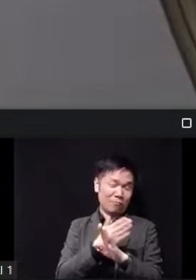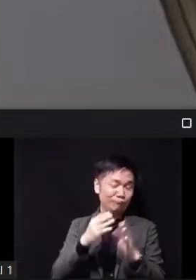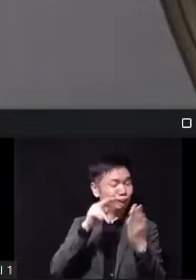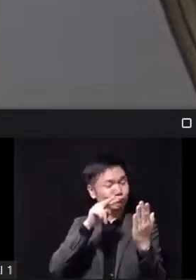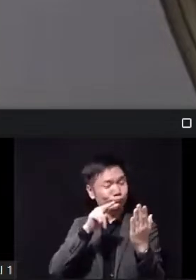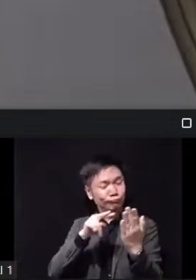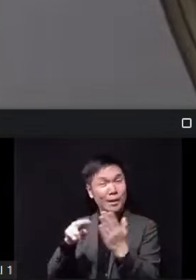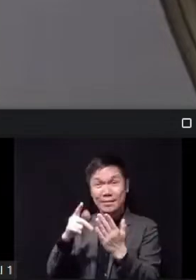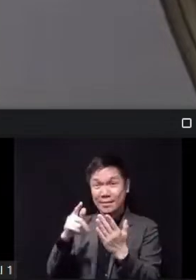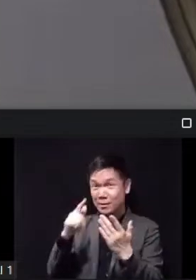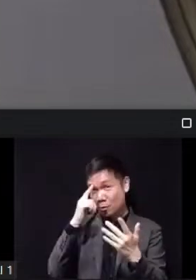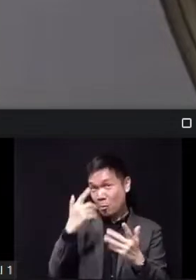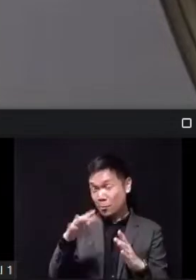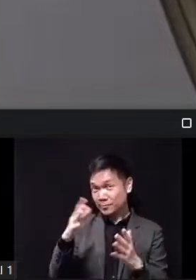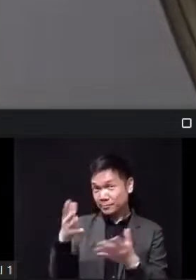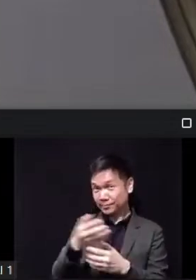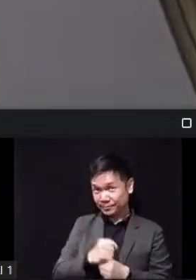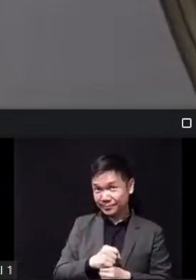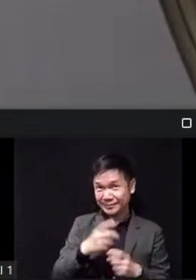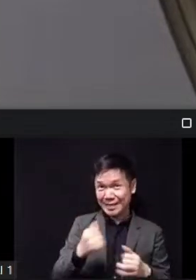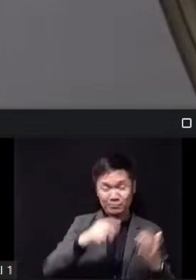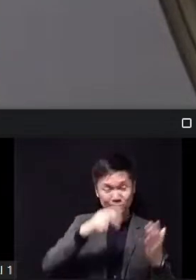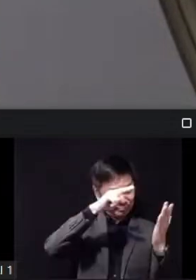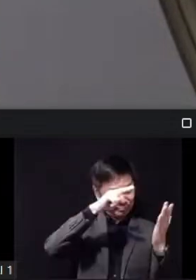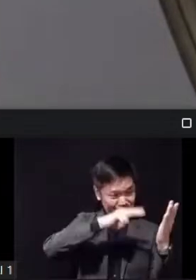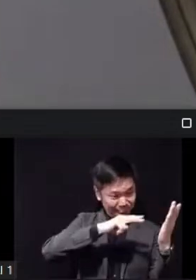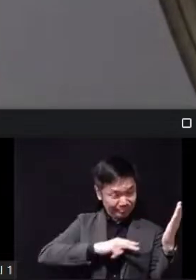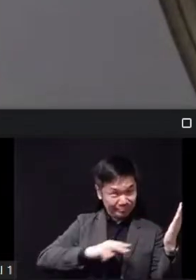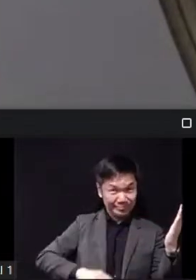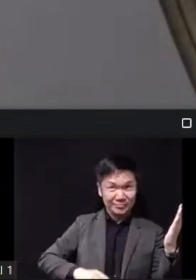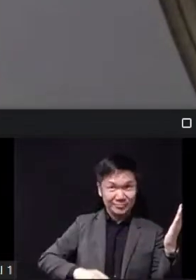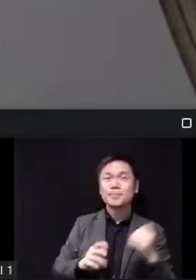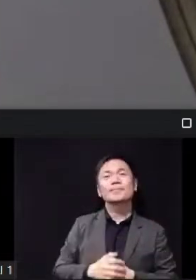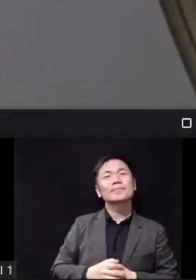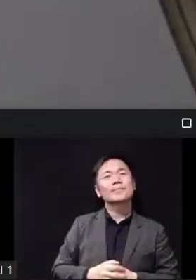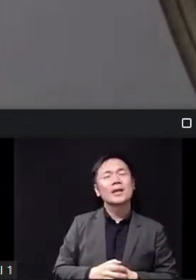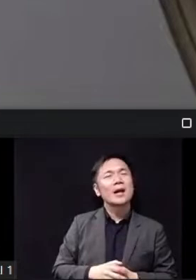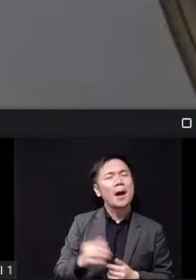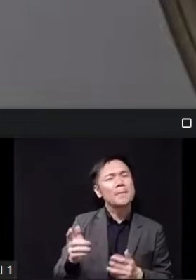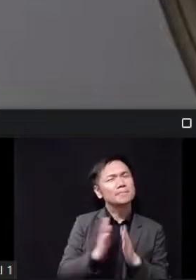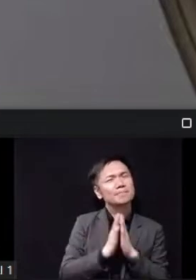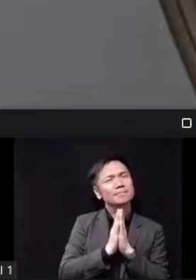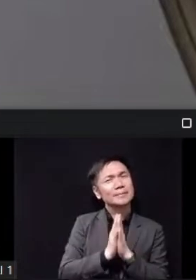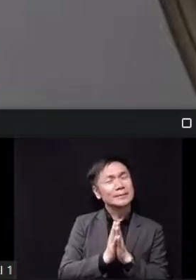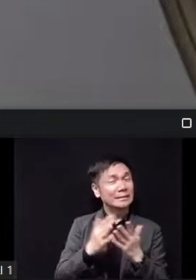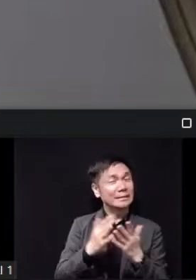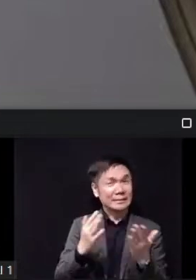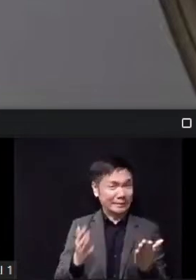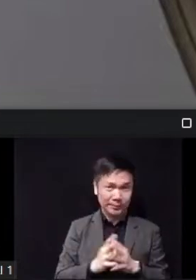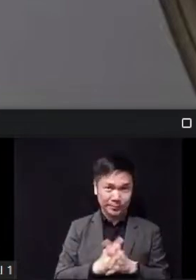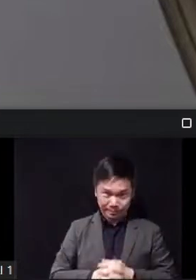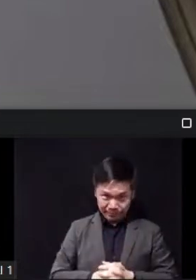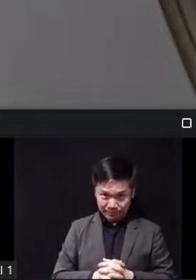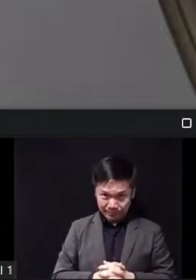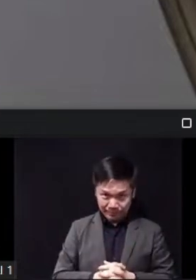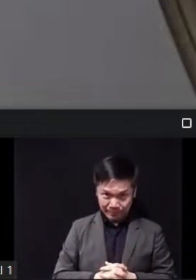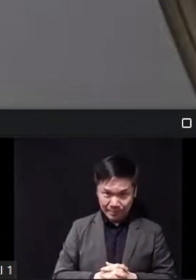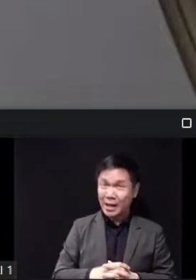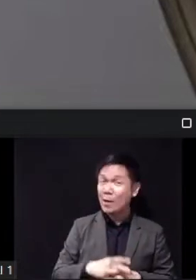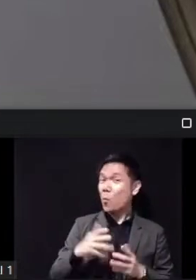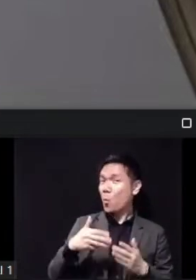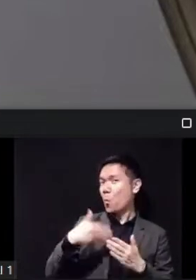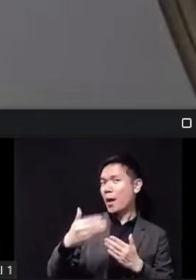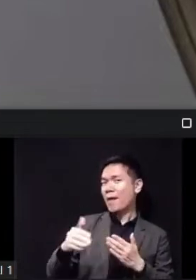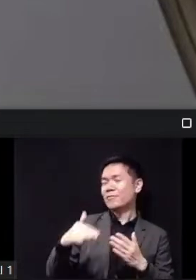have all received it. We will go through the report next, and just as a kind reminder, as we had said early on, we will circulate